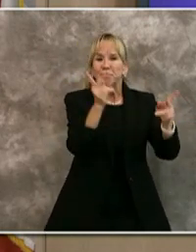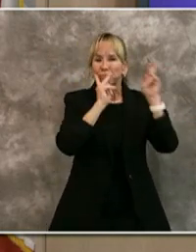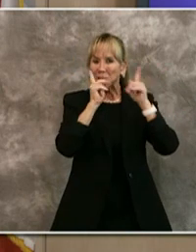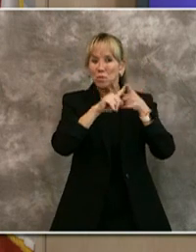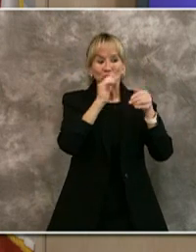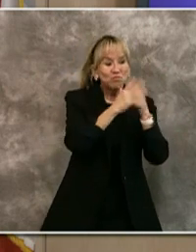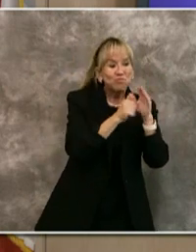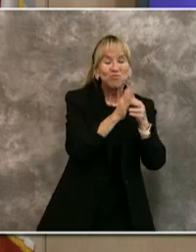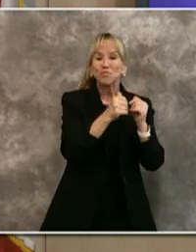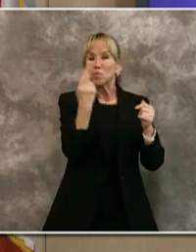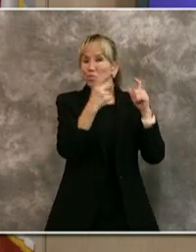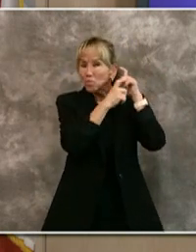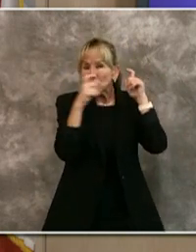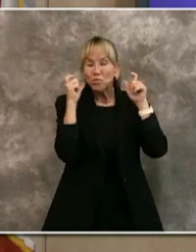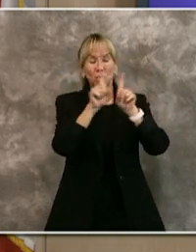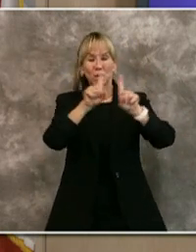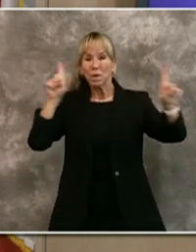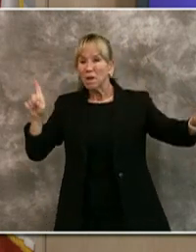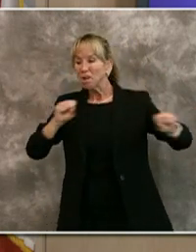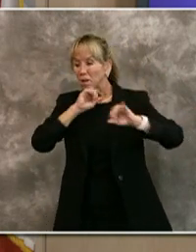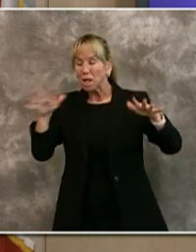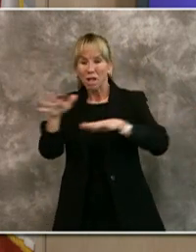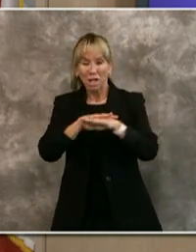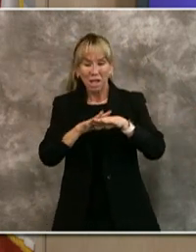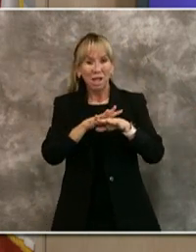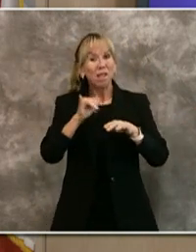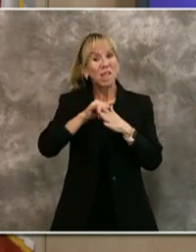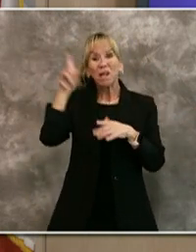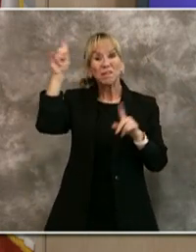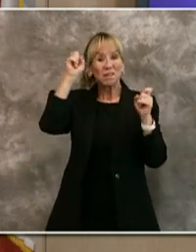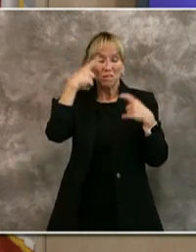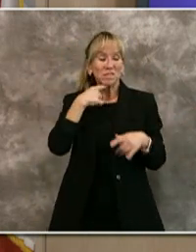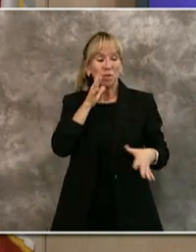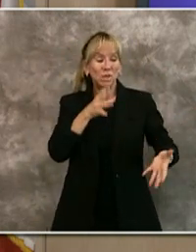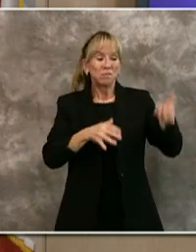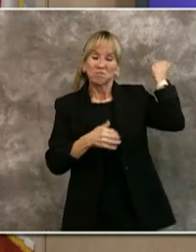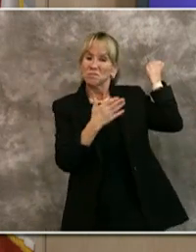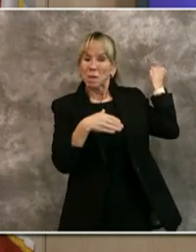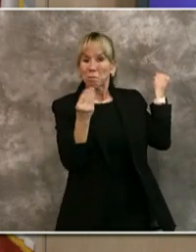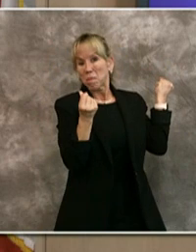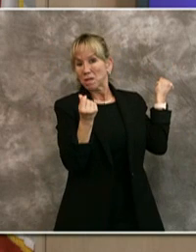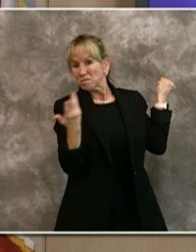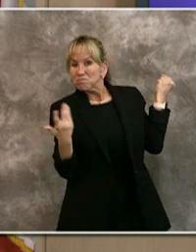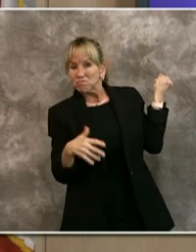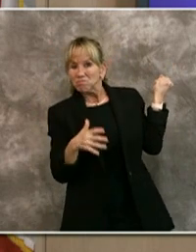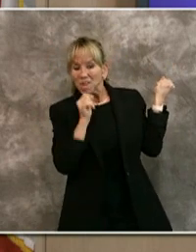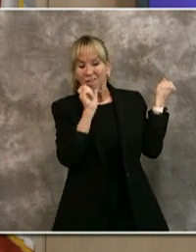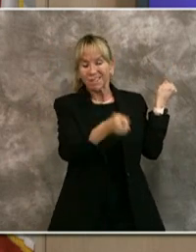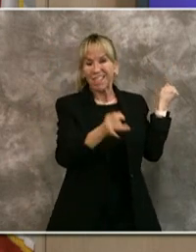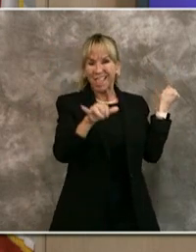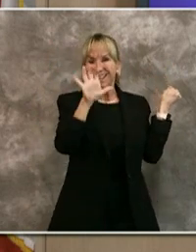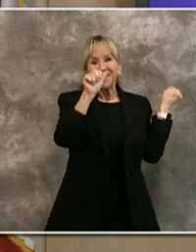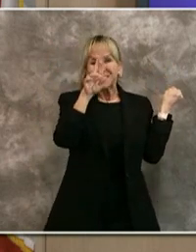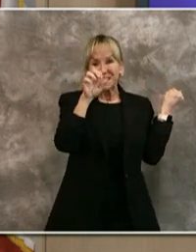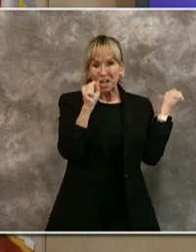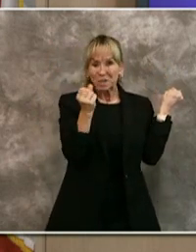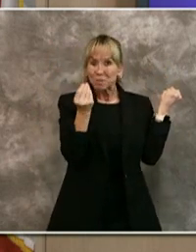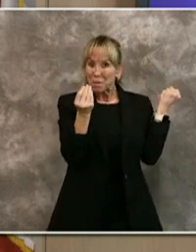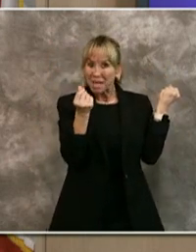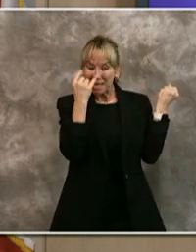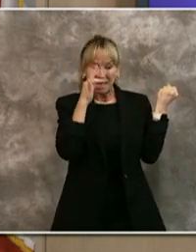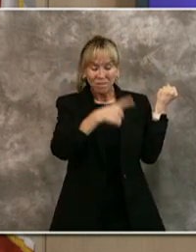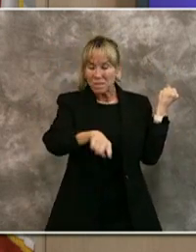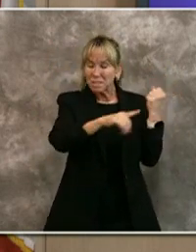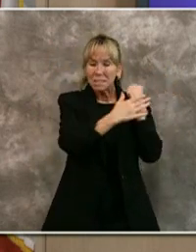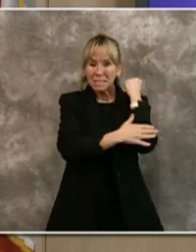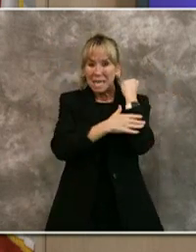enforcing these things, we can hold back some of their CARES money. I wonder if San Diego County, might change their enforcement strategies as